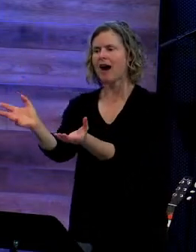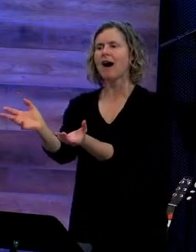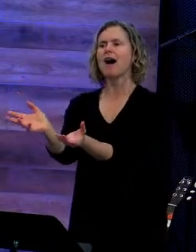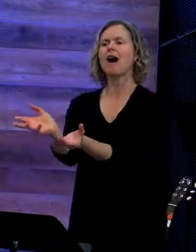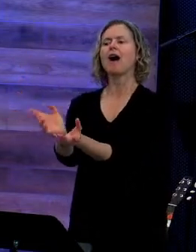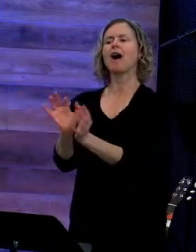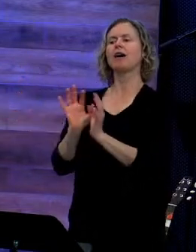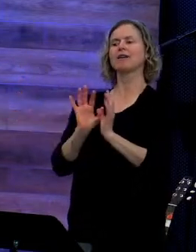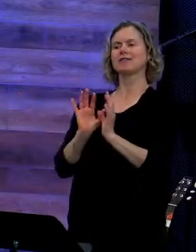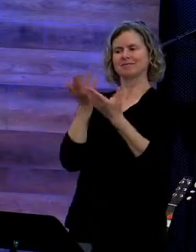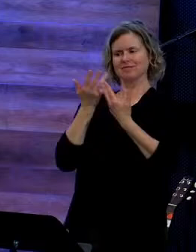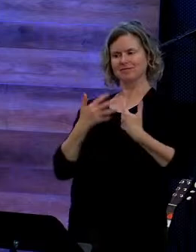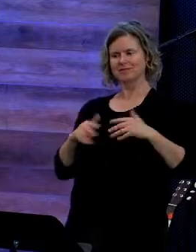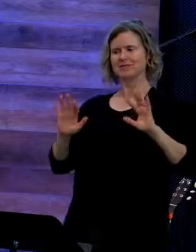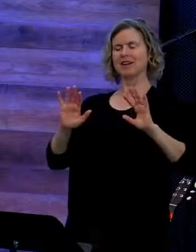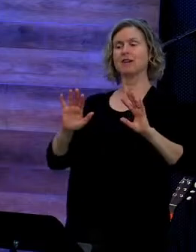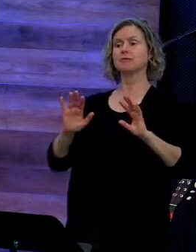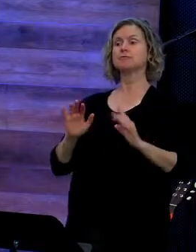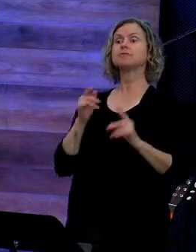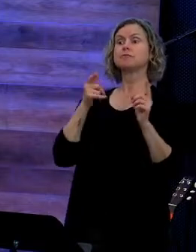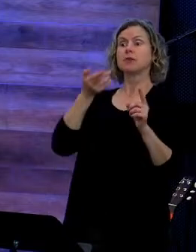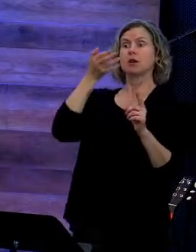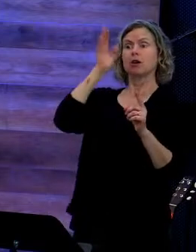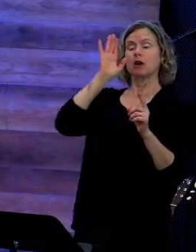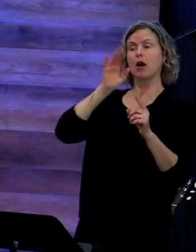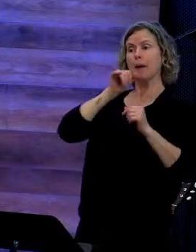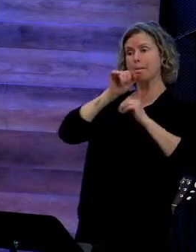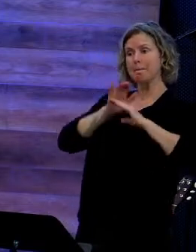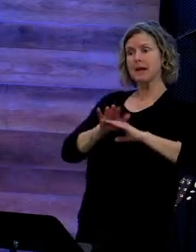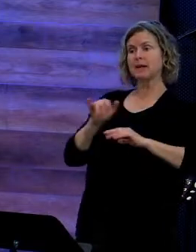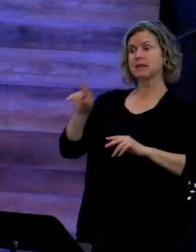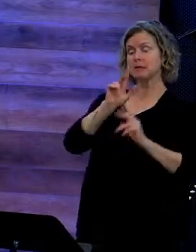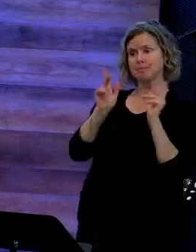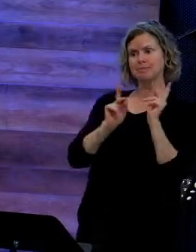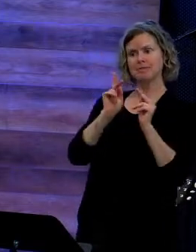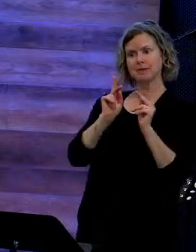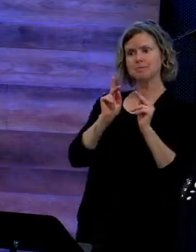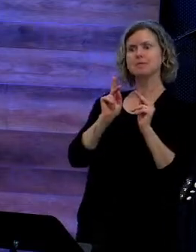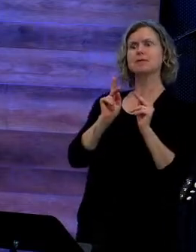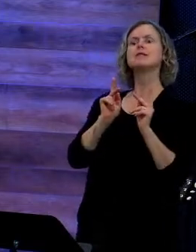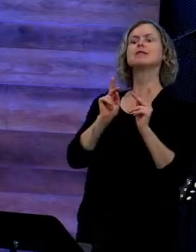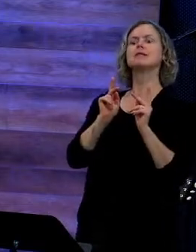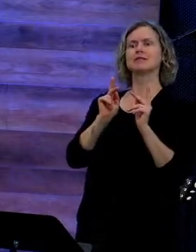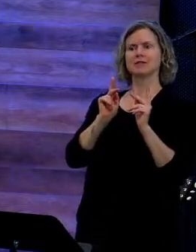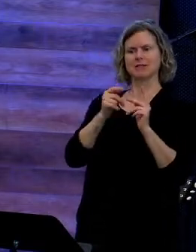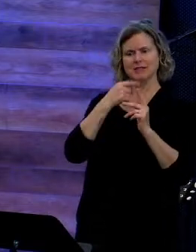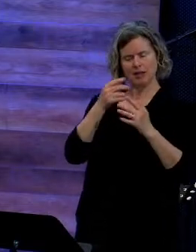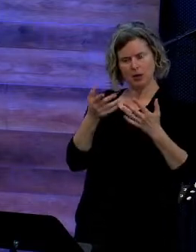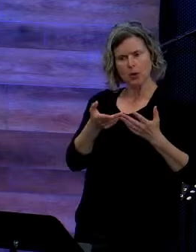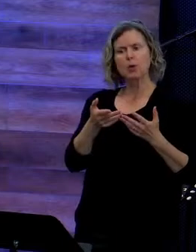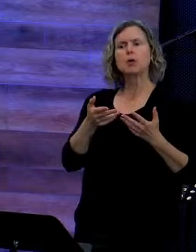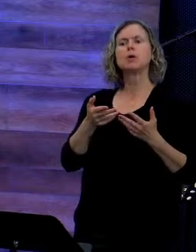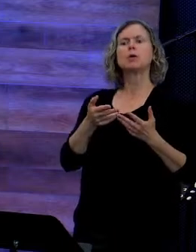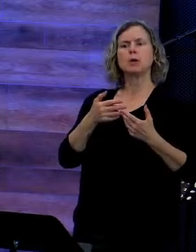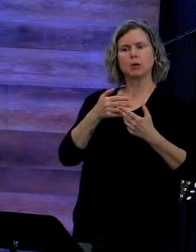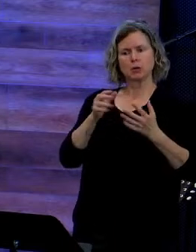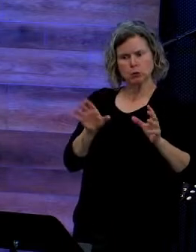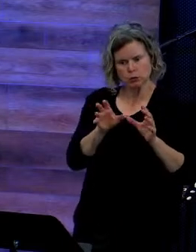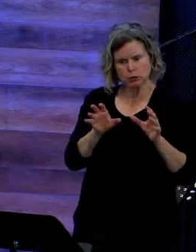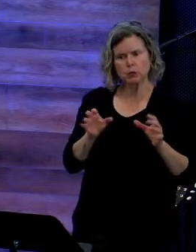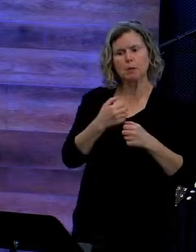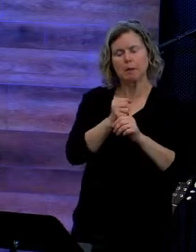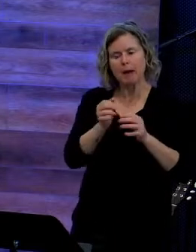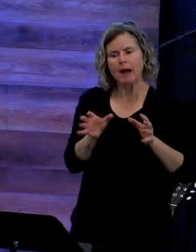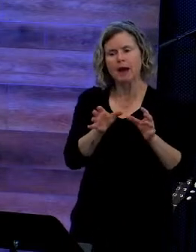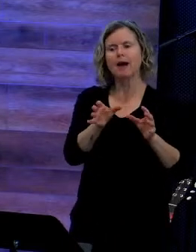blessed human beings, he told them to be fruitful and multiply, and now he's blessing the seventh day to be the same. What